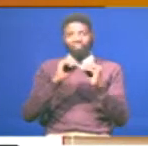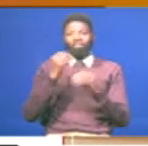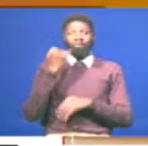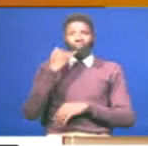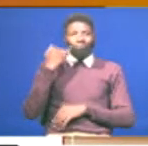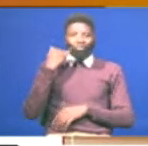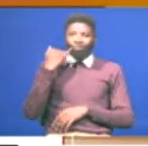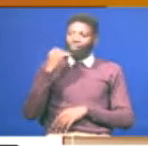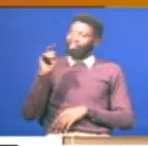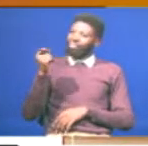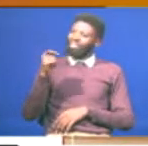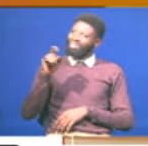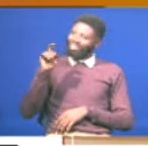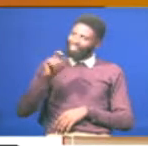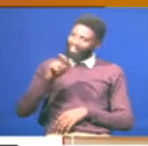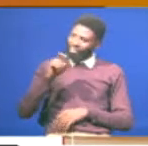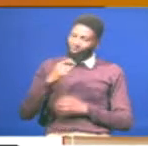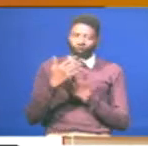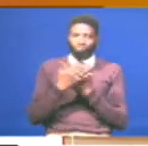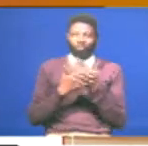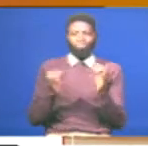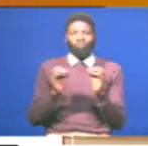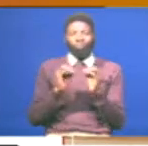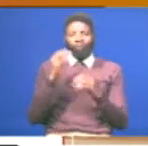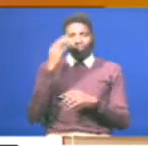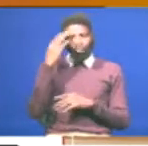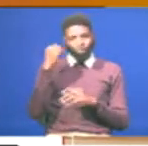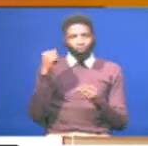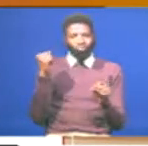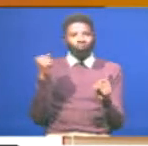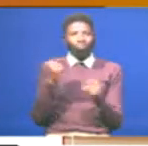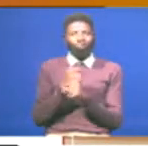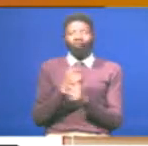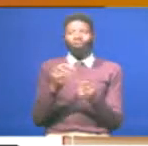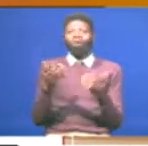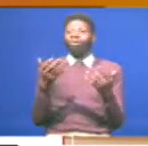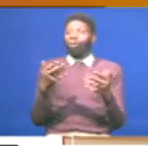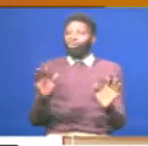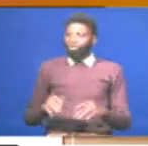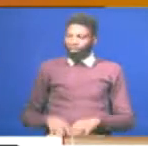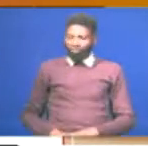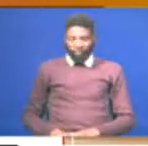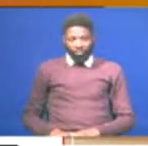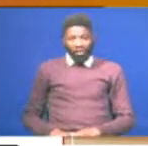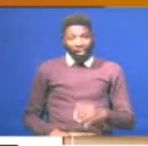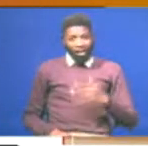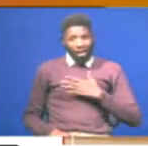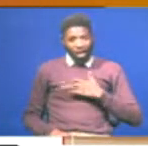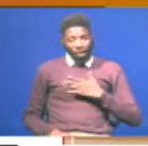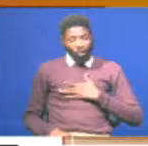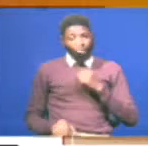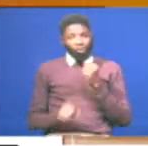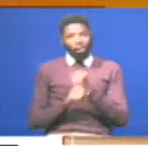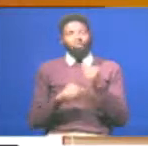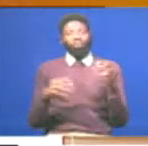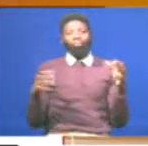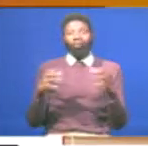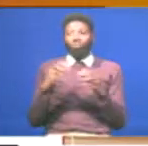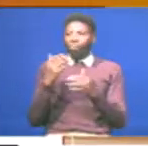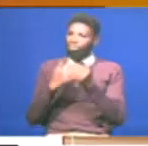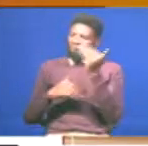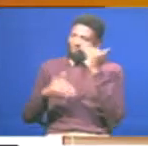need computers, they're going to take away jobs. So part of our work as professionals was to convince